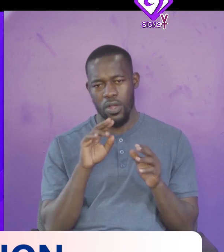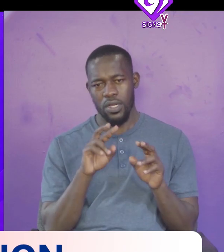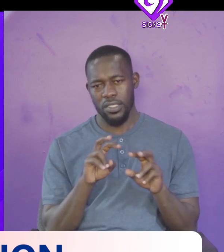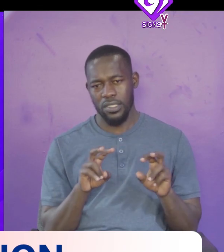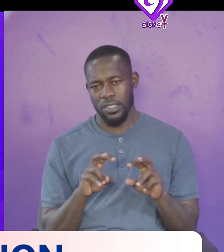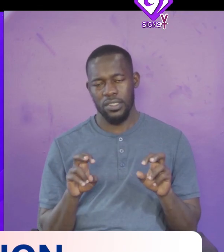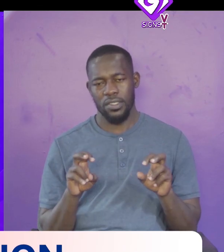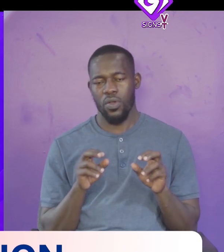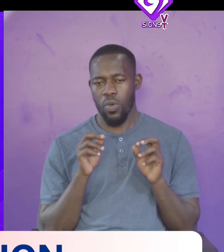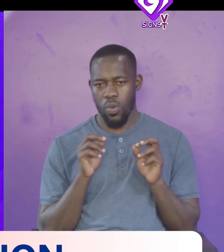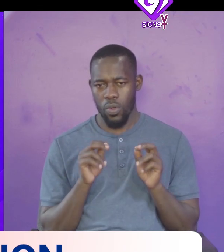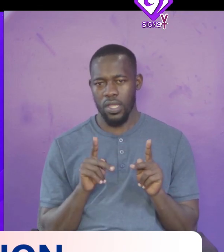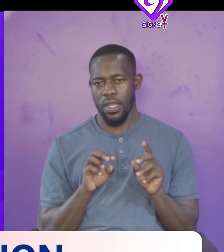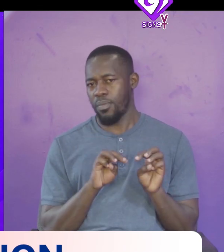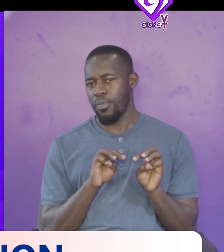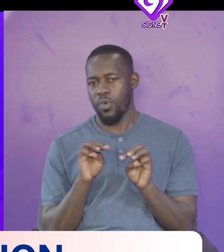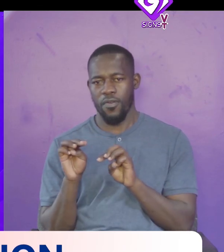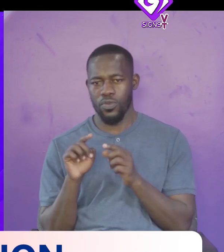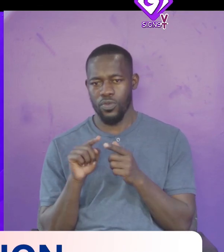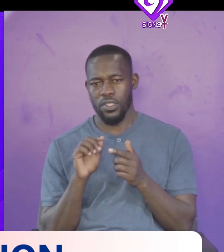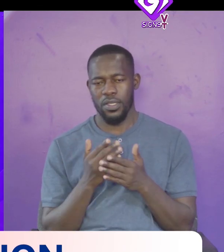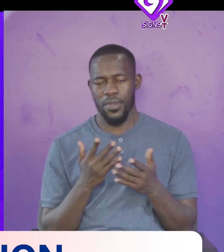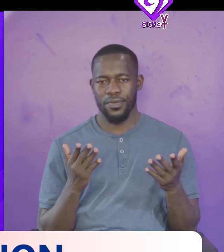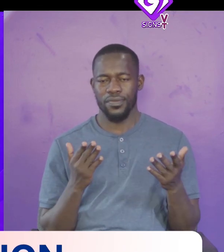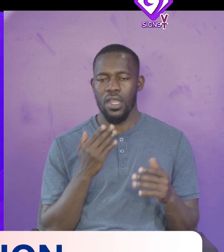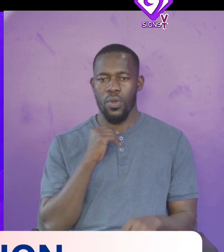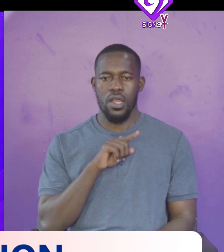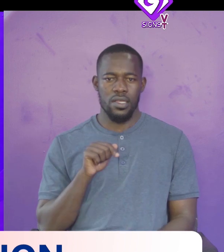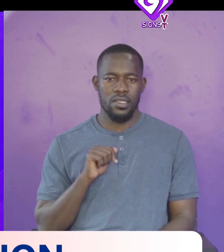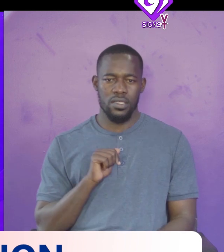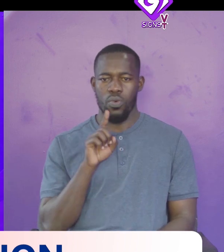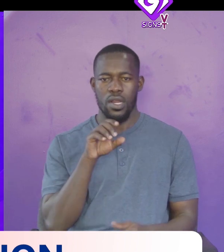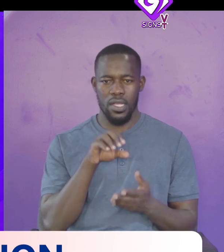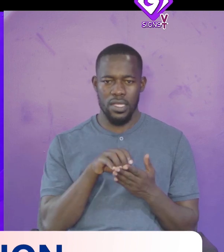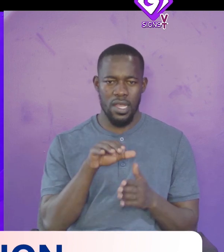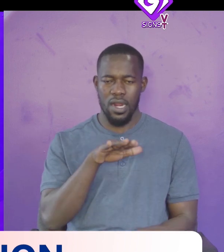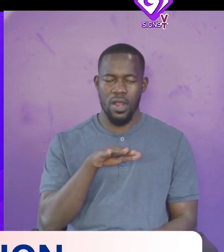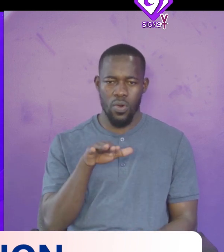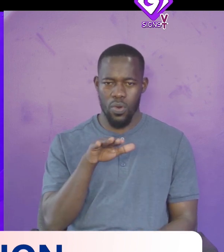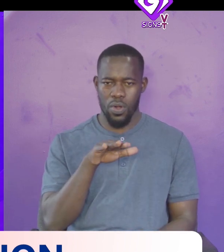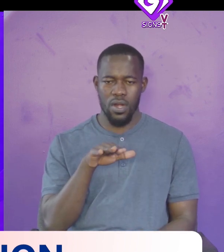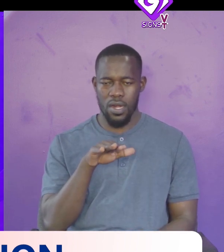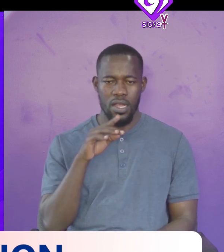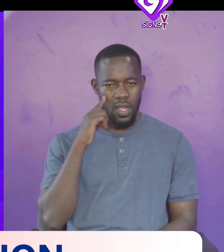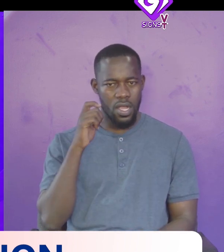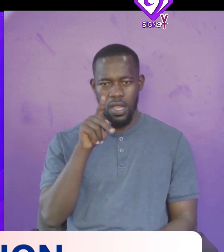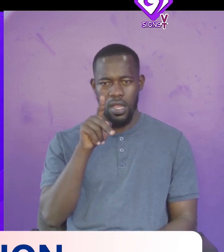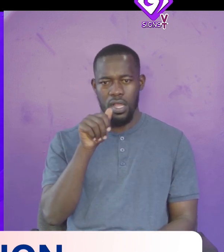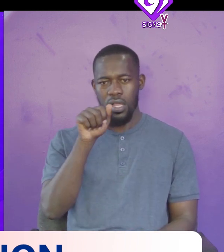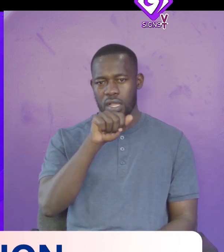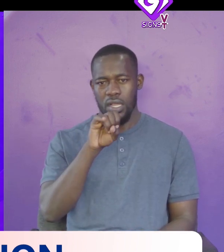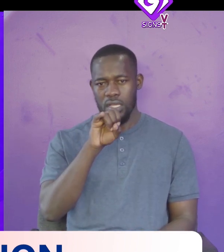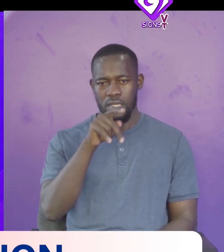Yes. Let's move to the sampling here. I want us to go to one case in Kasipu where we have an independent